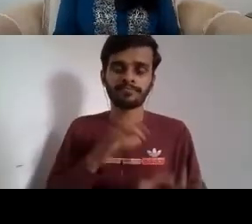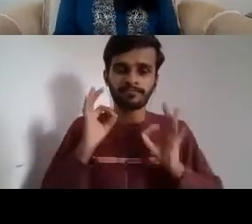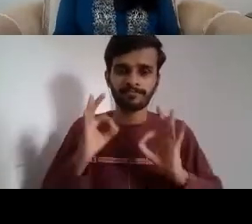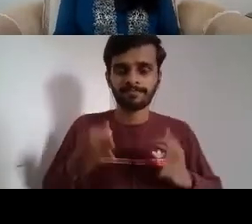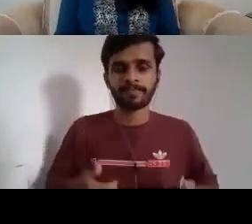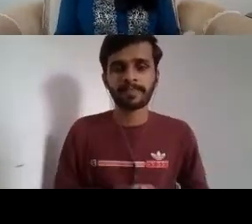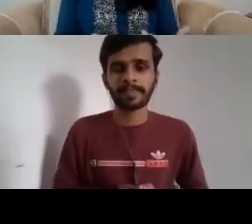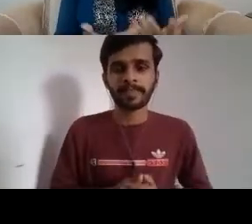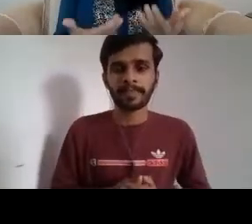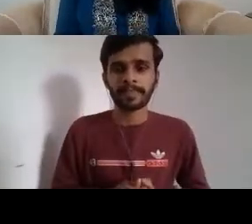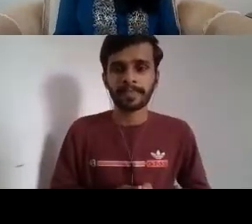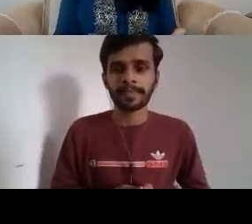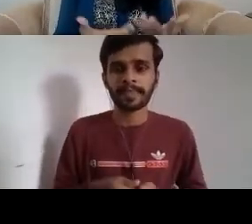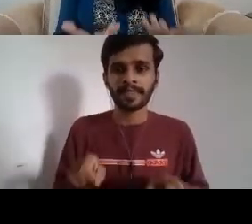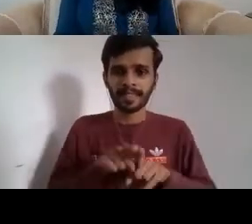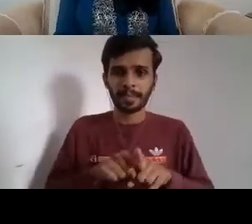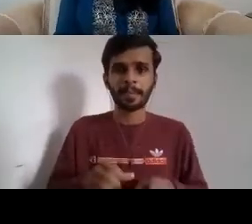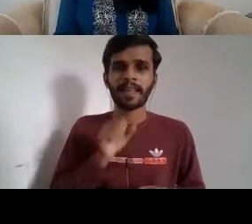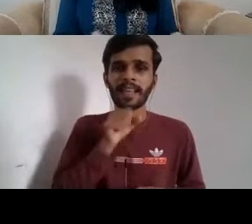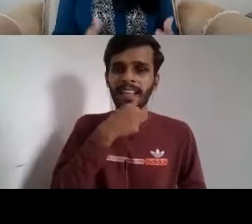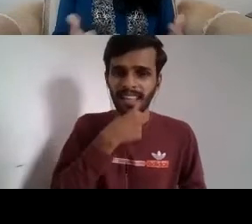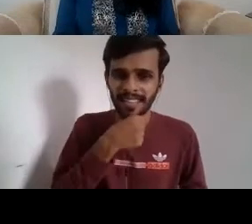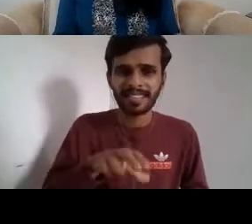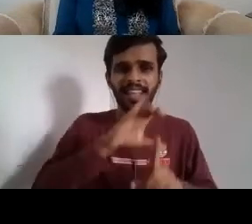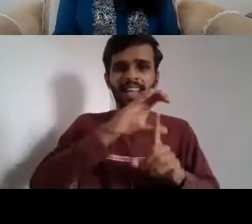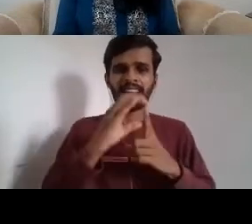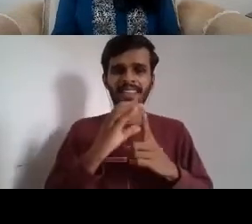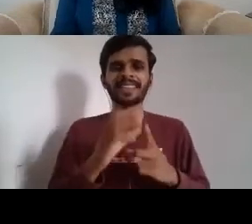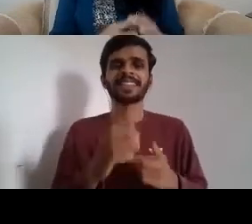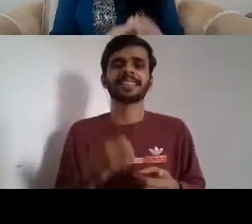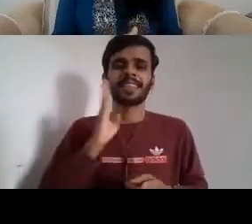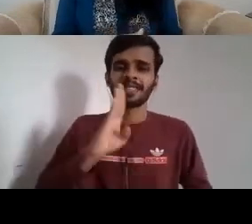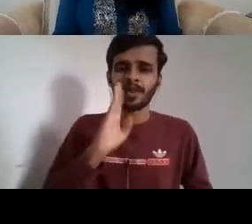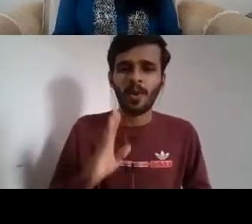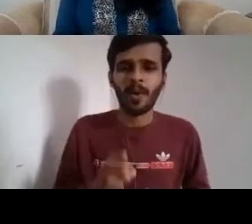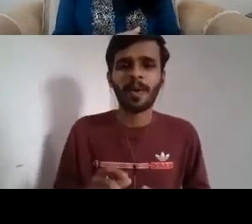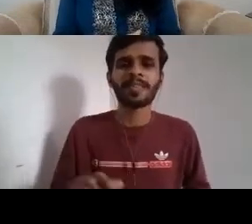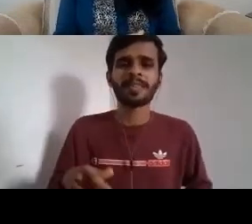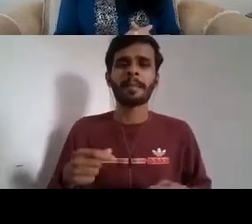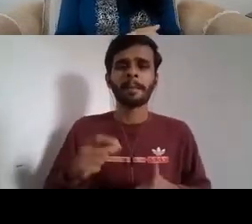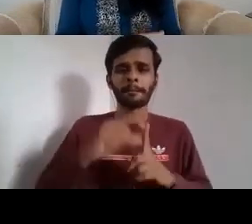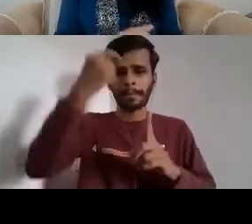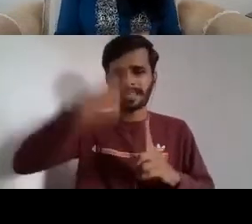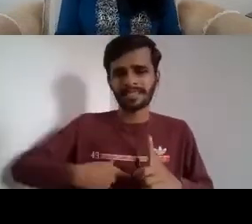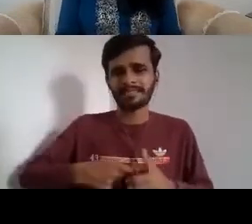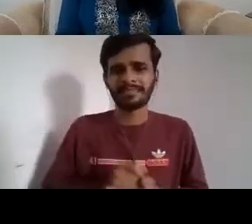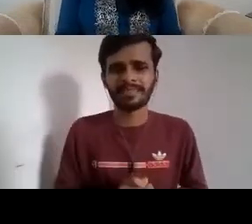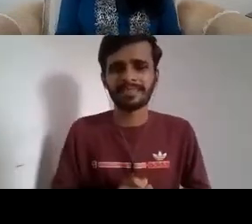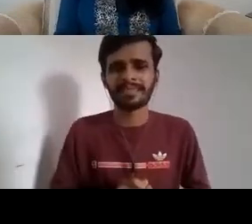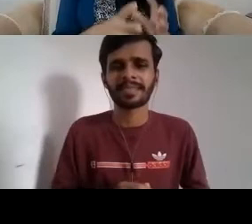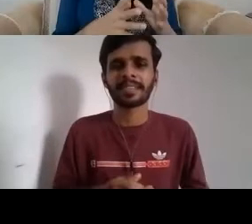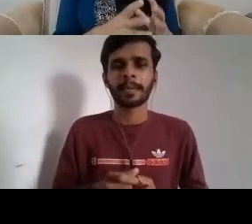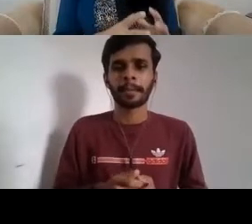way: age, culture, music, personalities, and yet Ravi Shankar and George